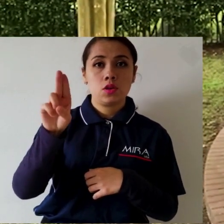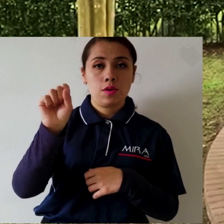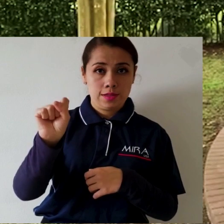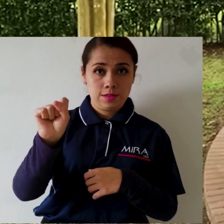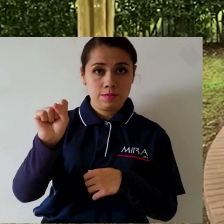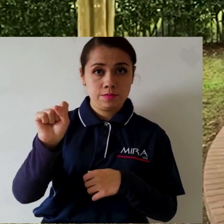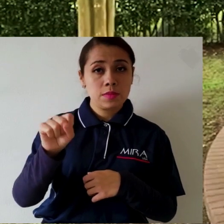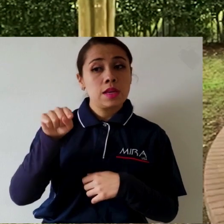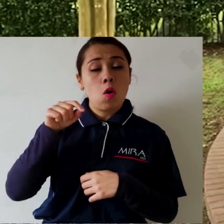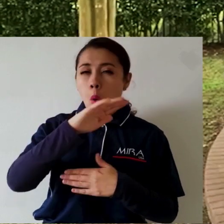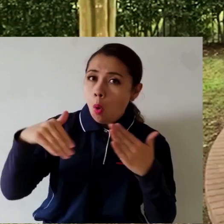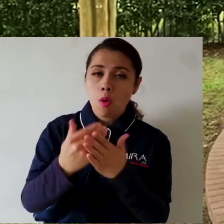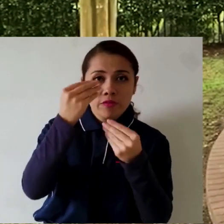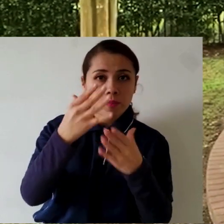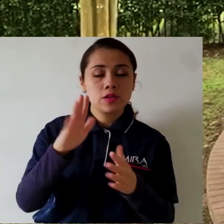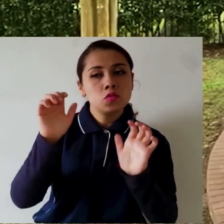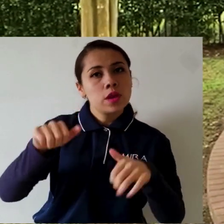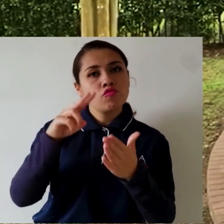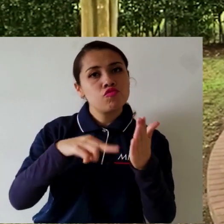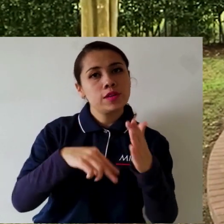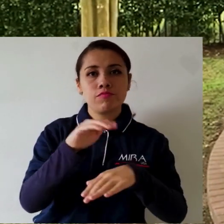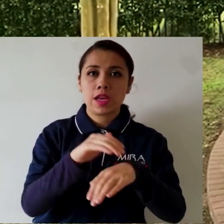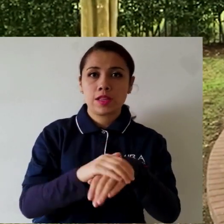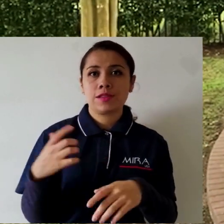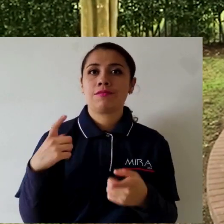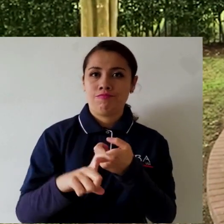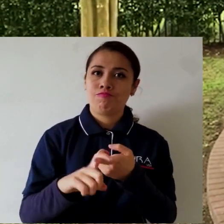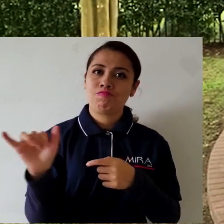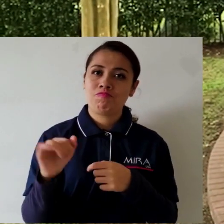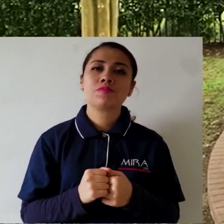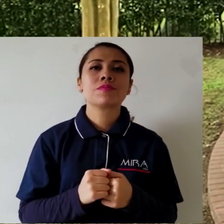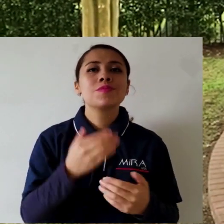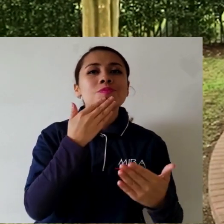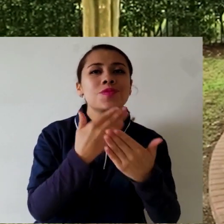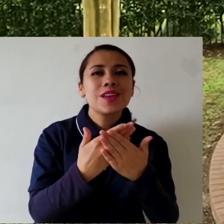www.dover.nj.us. This information is available in Spanish and